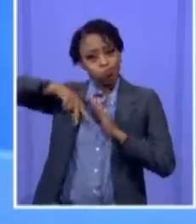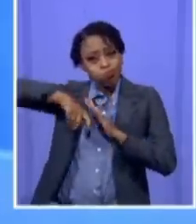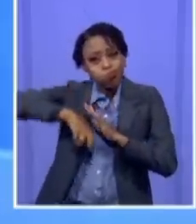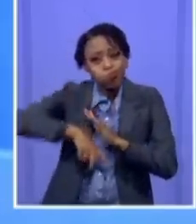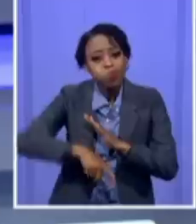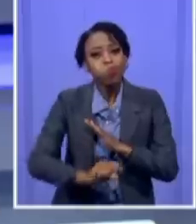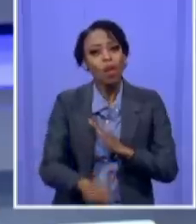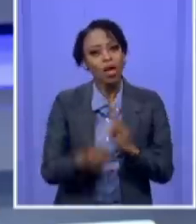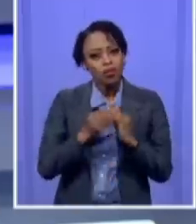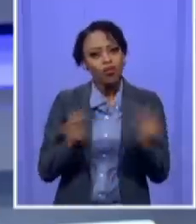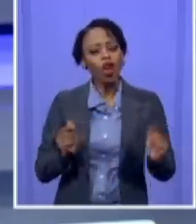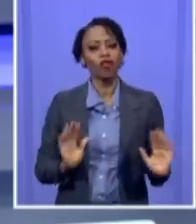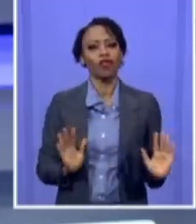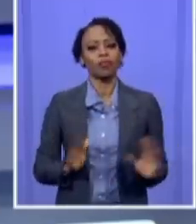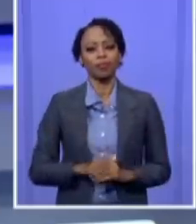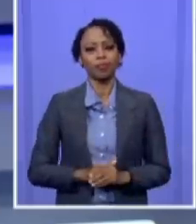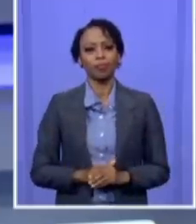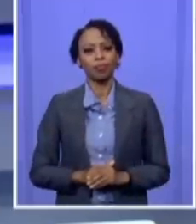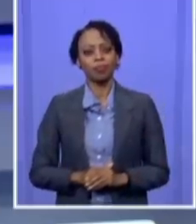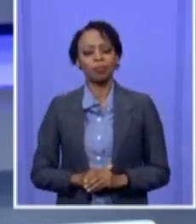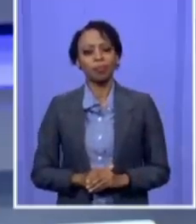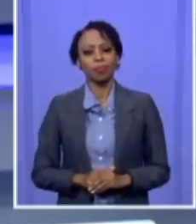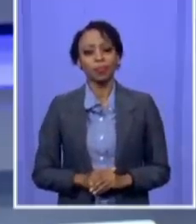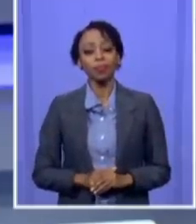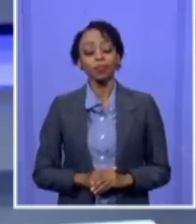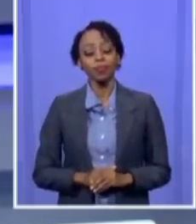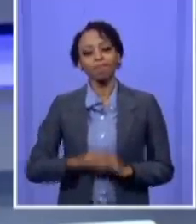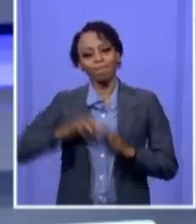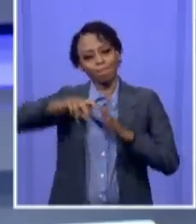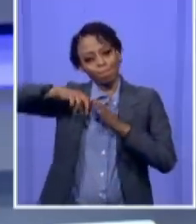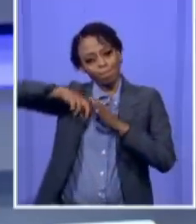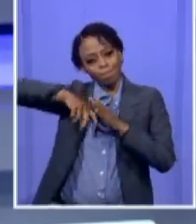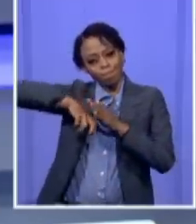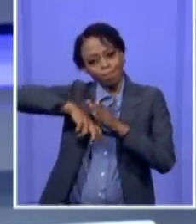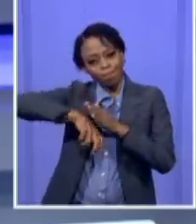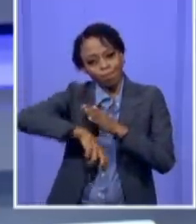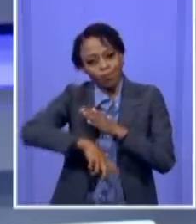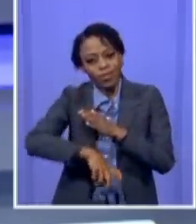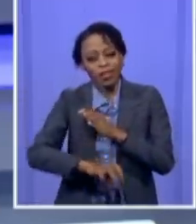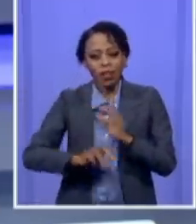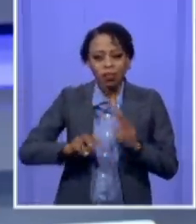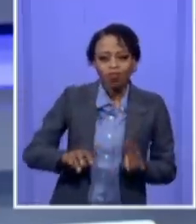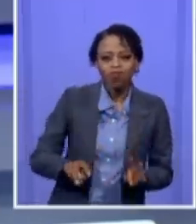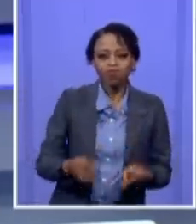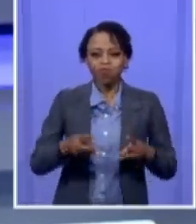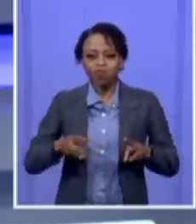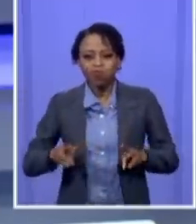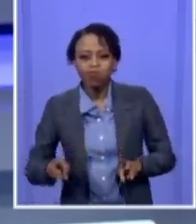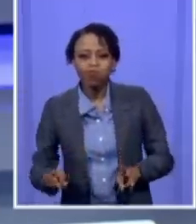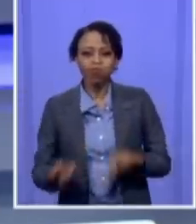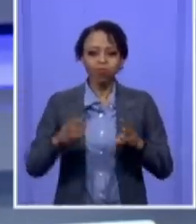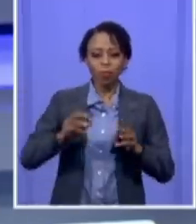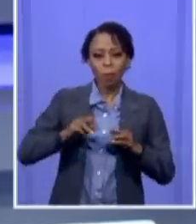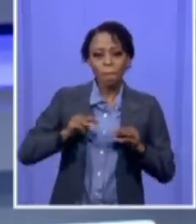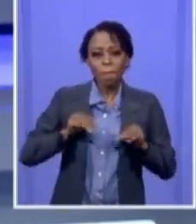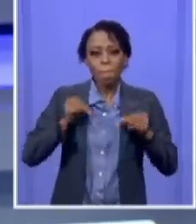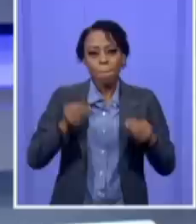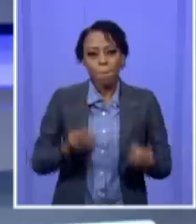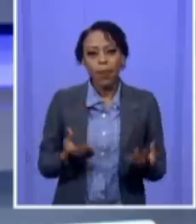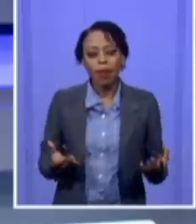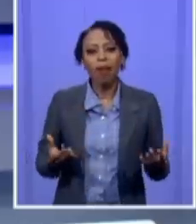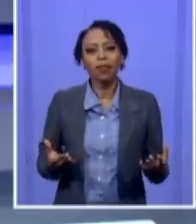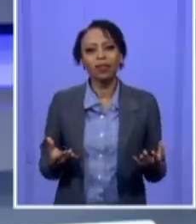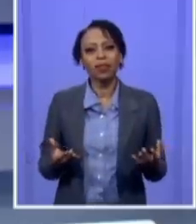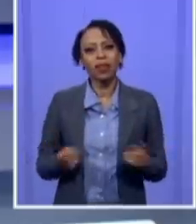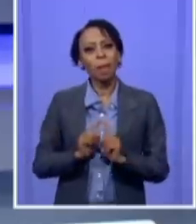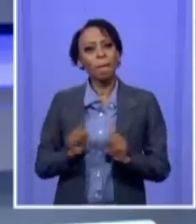with it. So you mentioned that they go underground illegally and mine minerals illegally, but